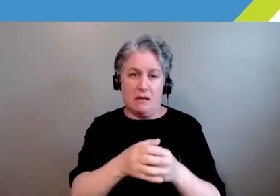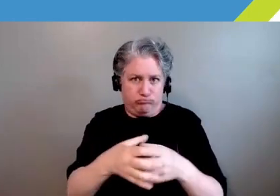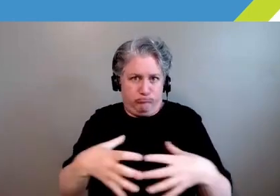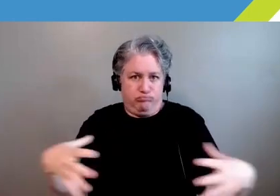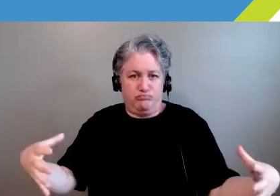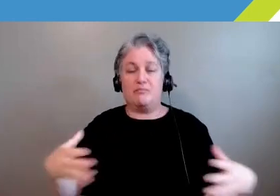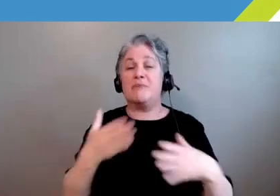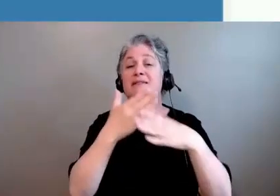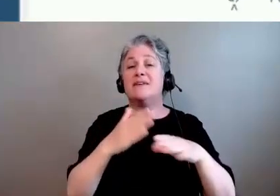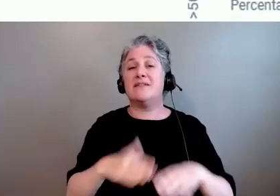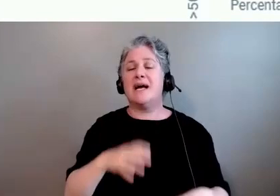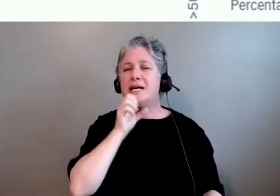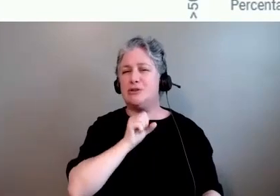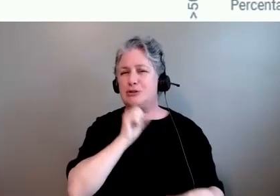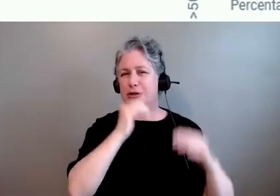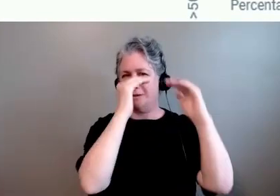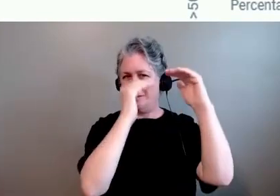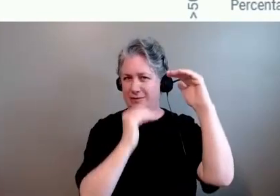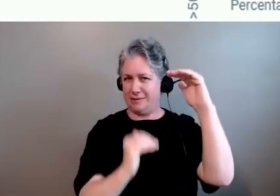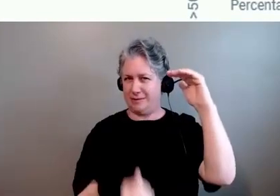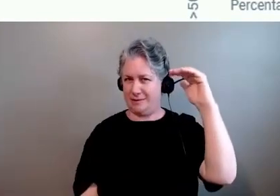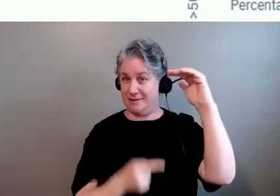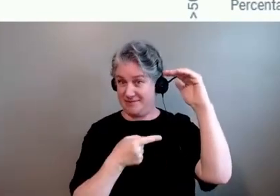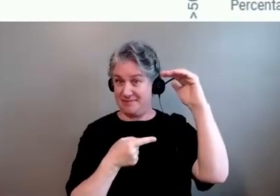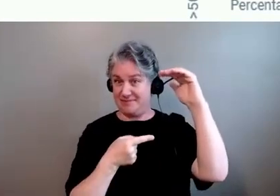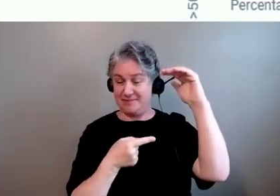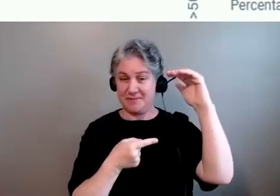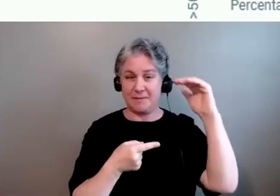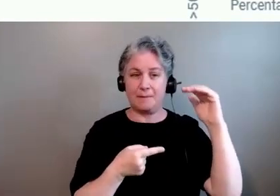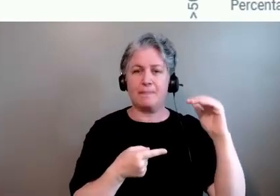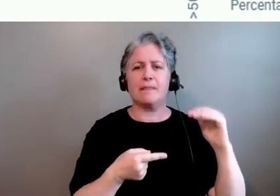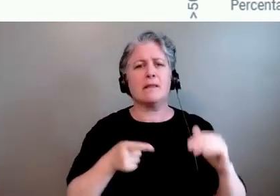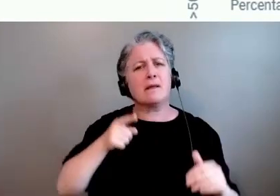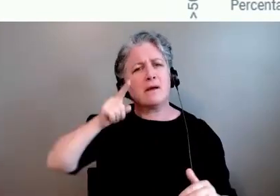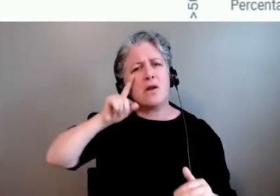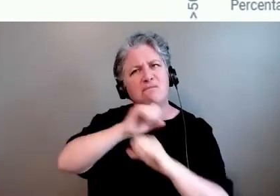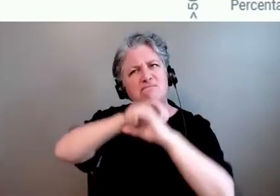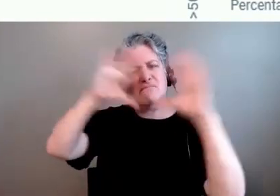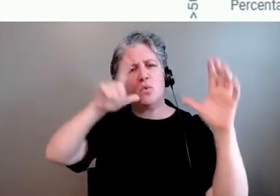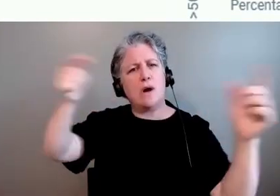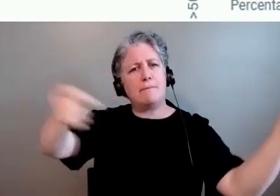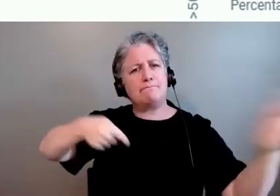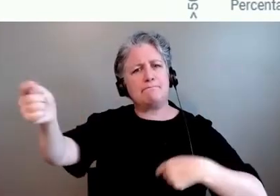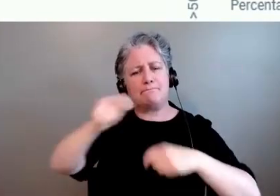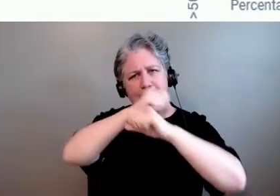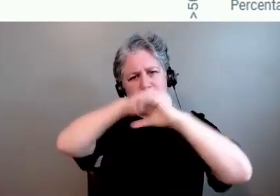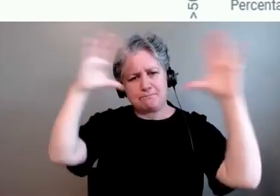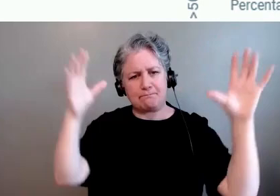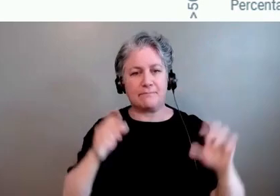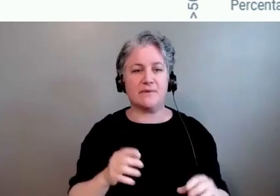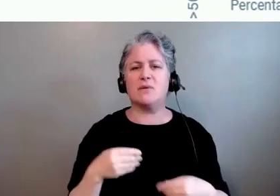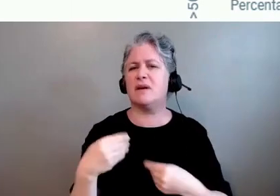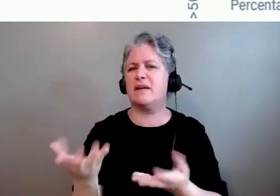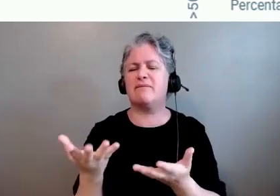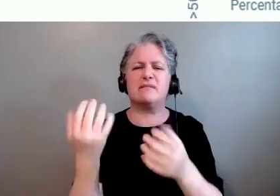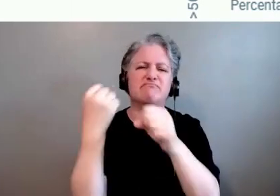it by their age, okay, to look at what it looks like for the patients who come to our clinic, okay? And just to